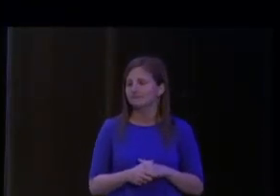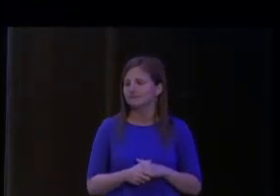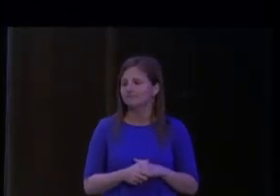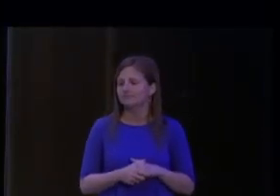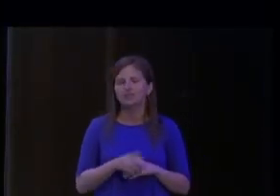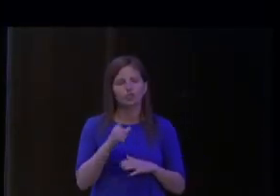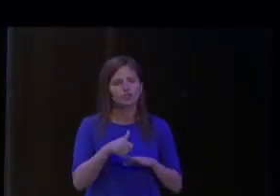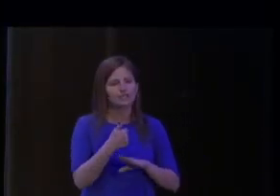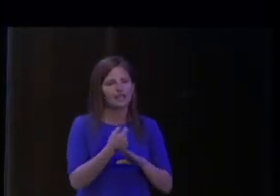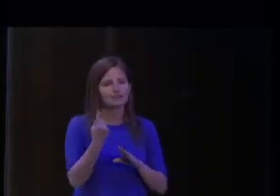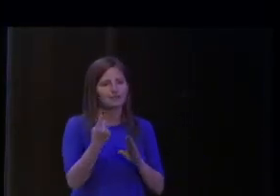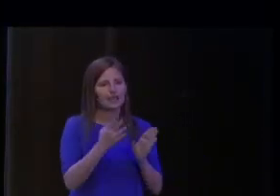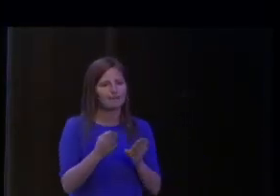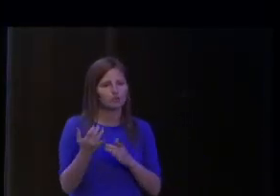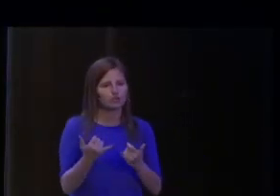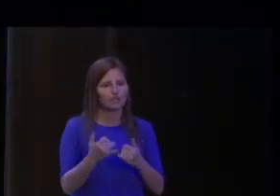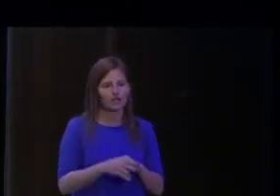You're setting something in motion now.